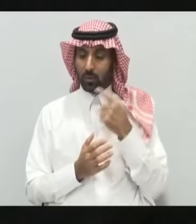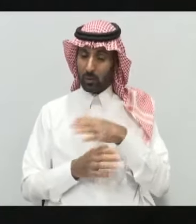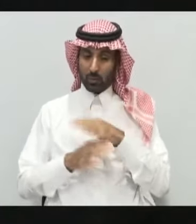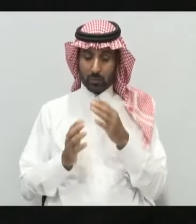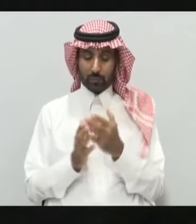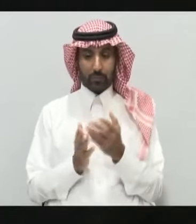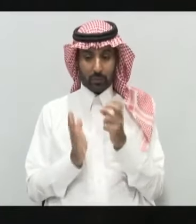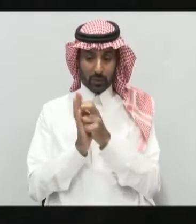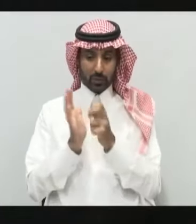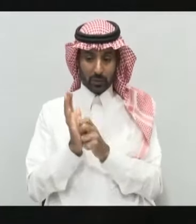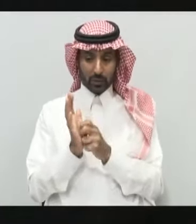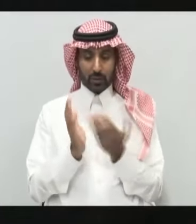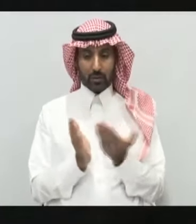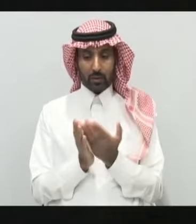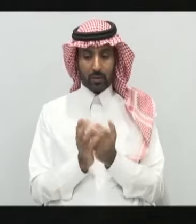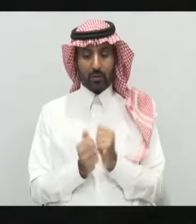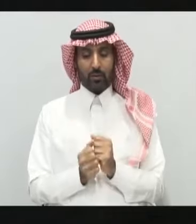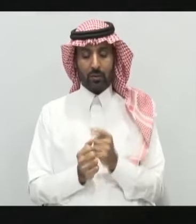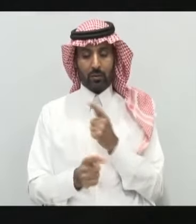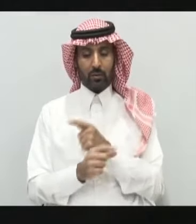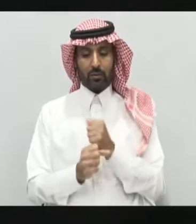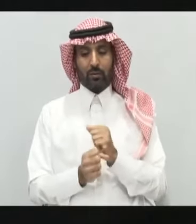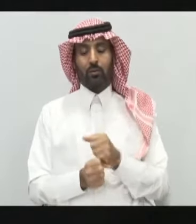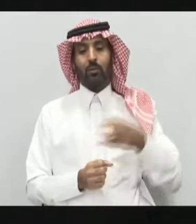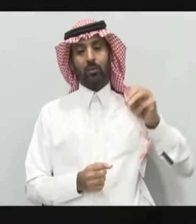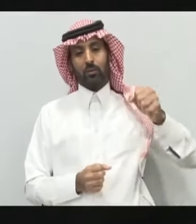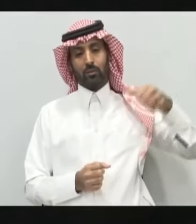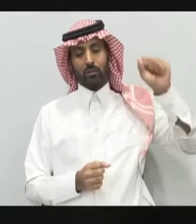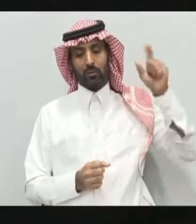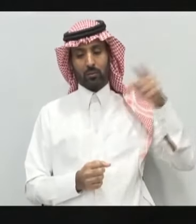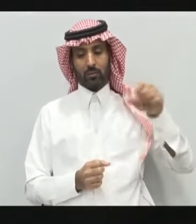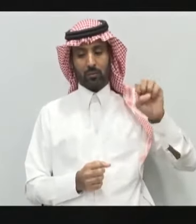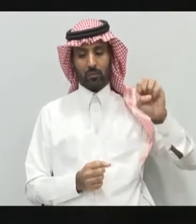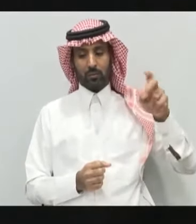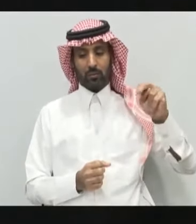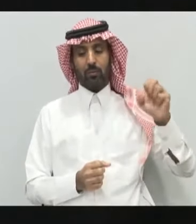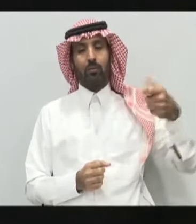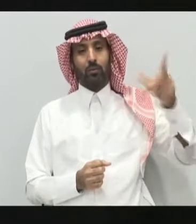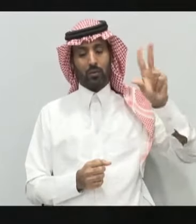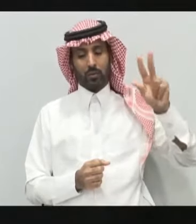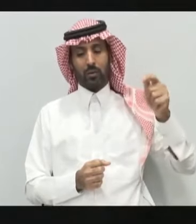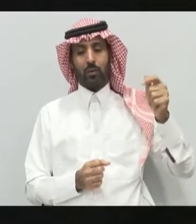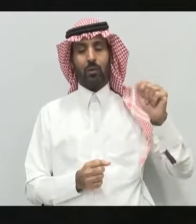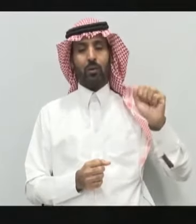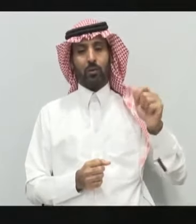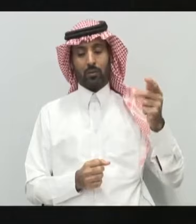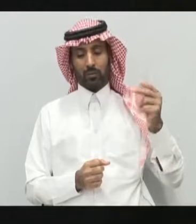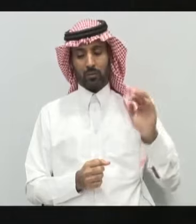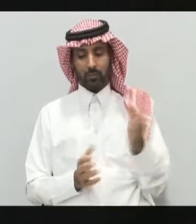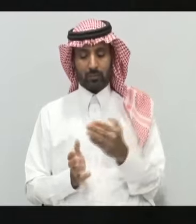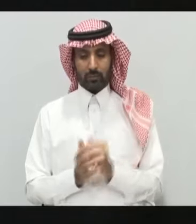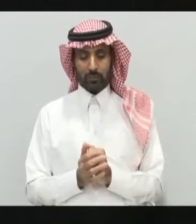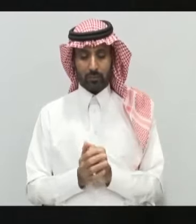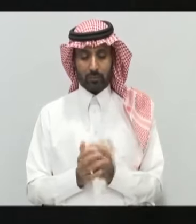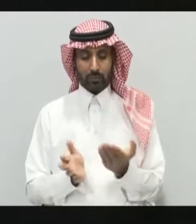what school like grammar. This lesson will be presented by me, teacher Mazen Harbi, and the sign language by Mr. Saleh Al-Ajan. So let's